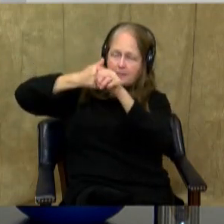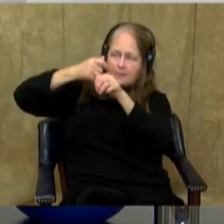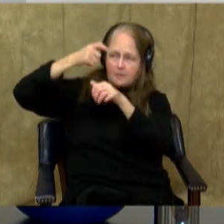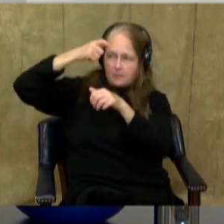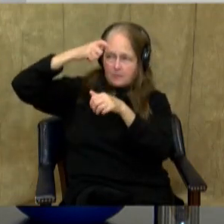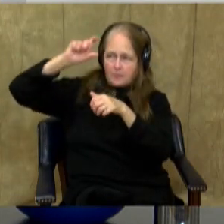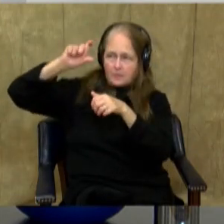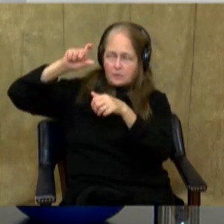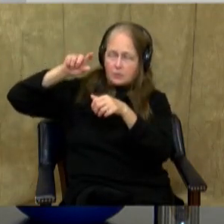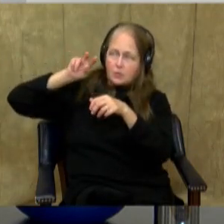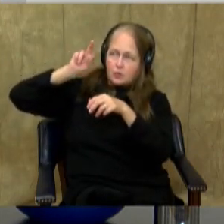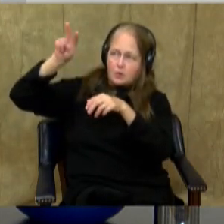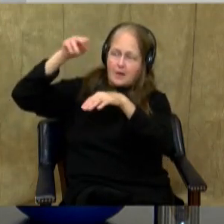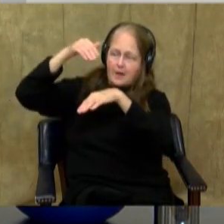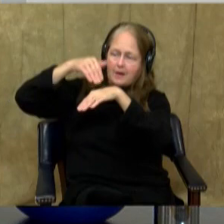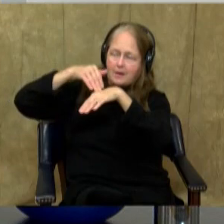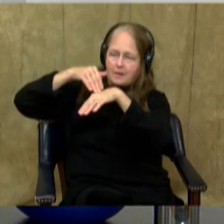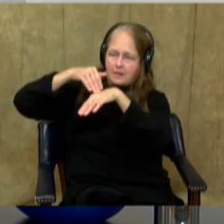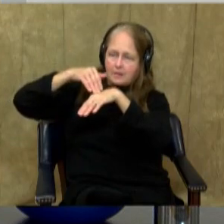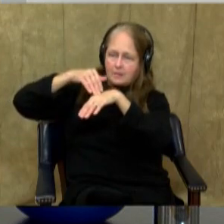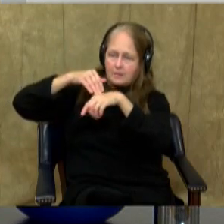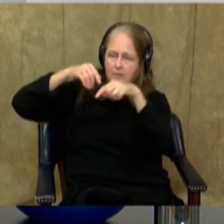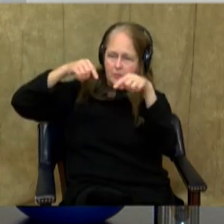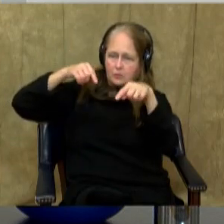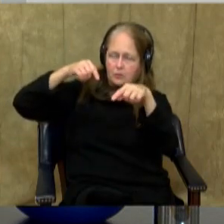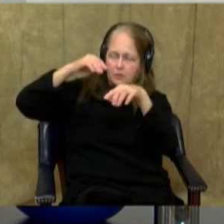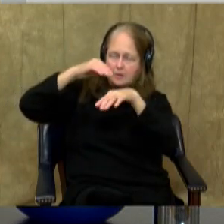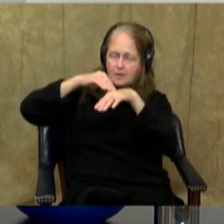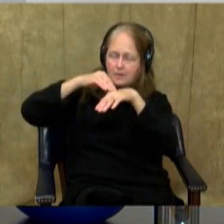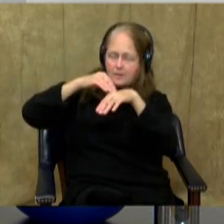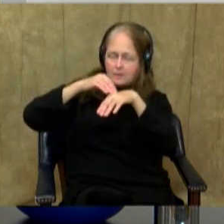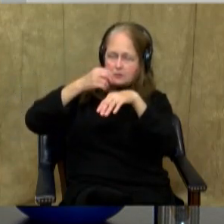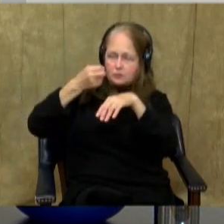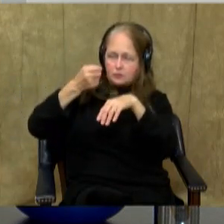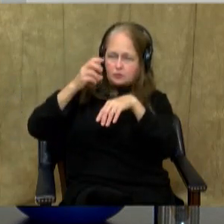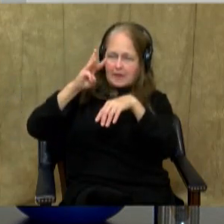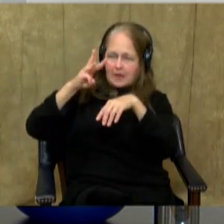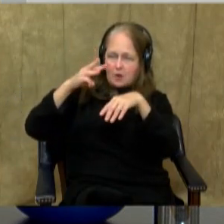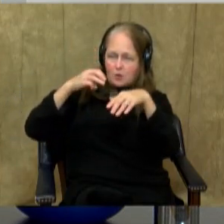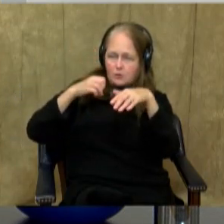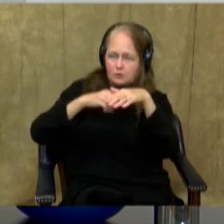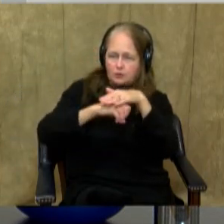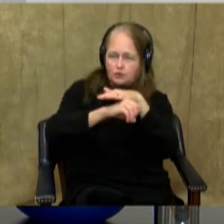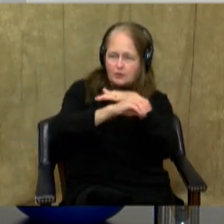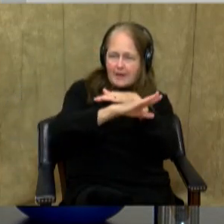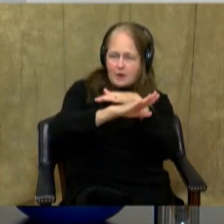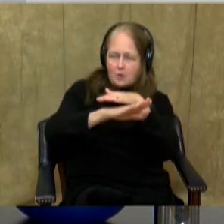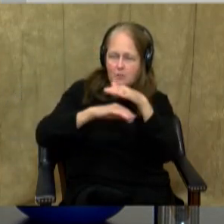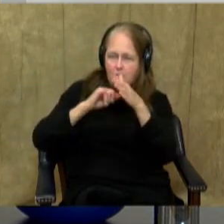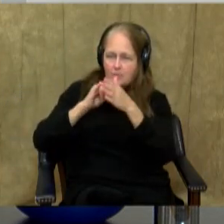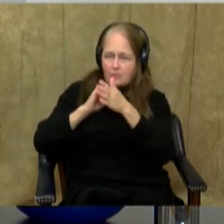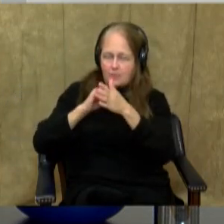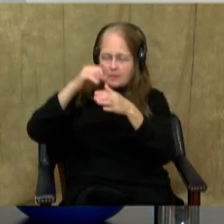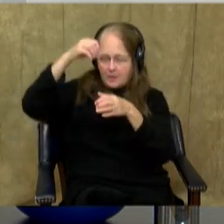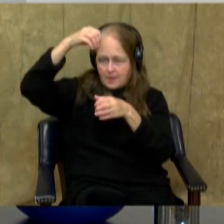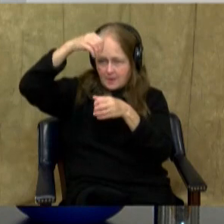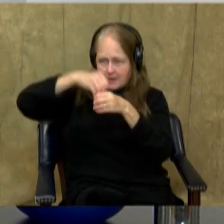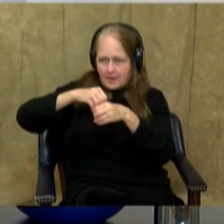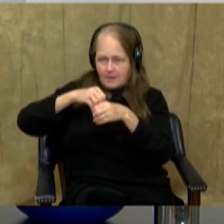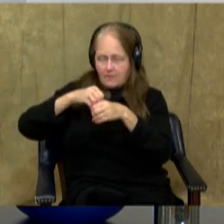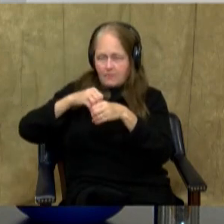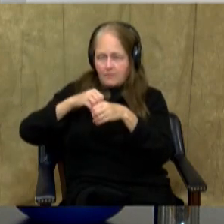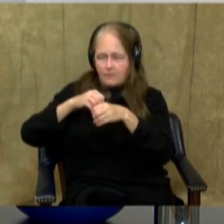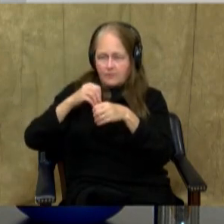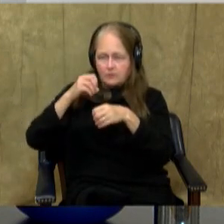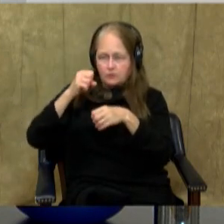at the sun. You're standing in the shadow. You're not looking at the shadow. You're in the shadow